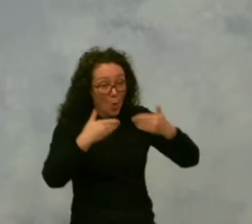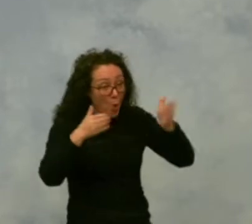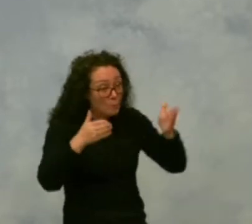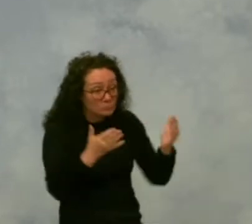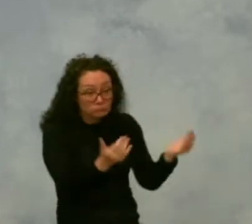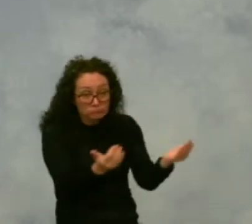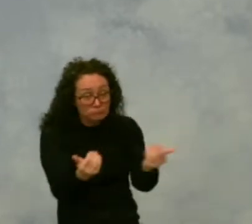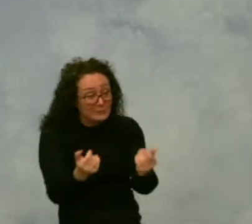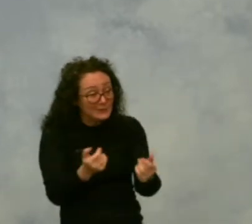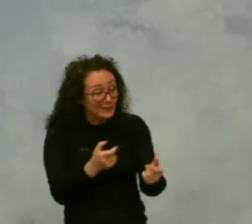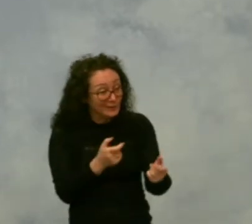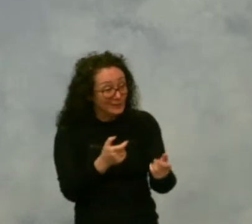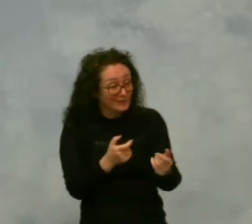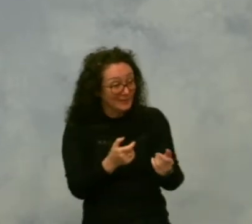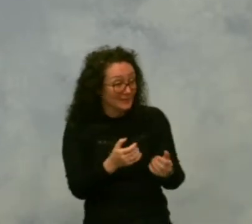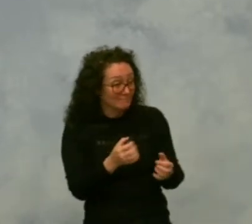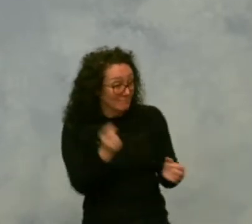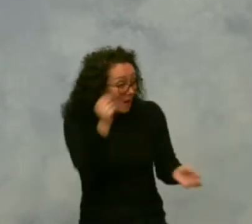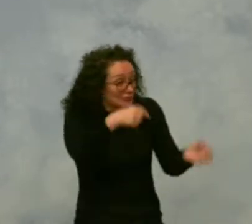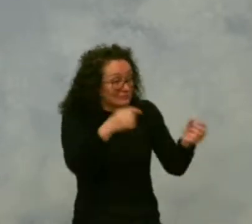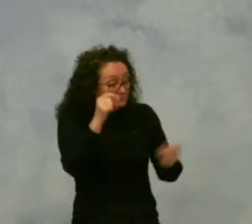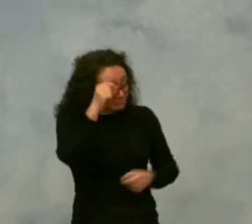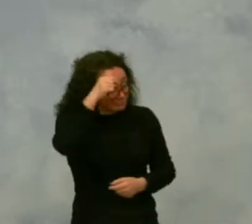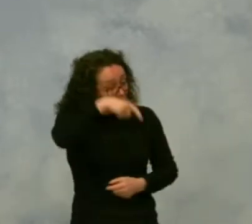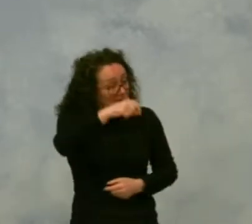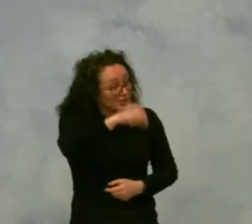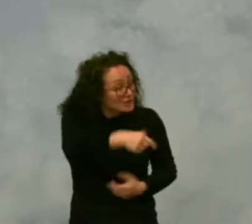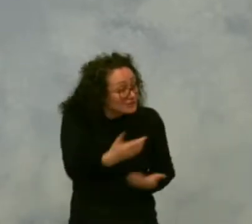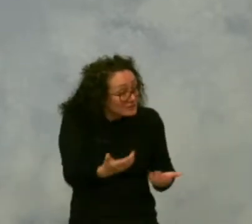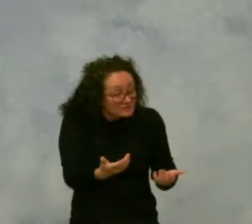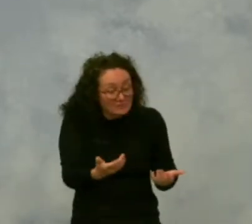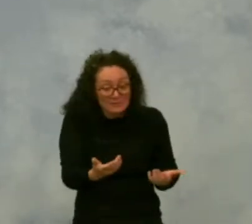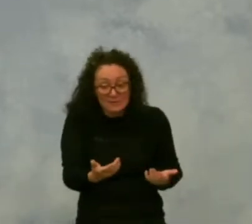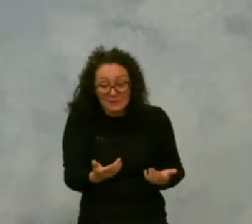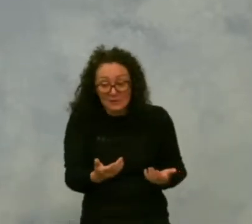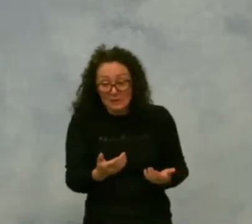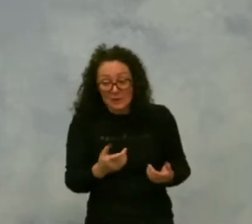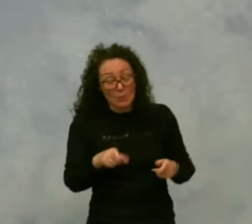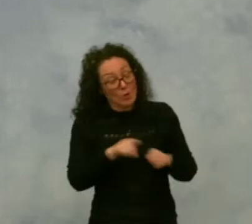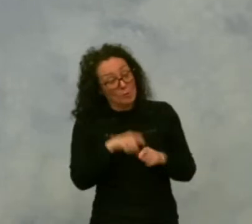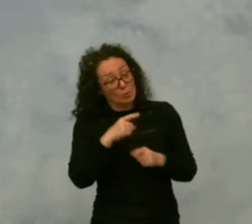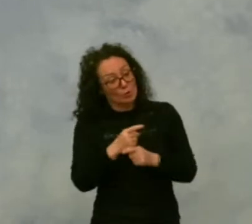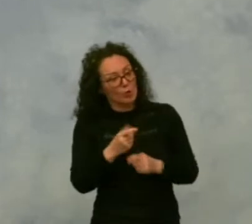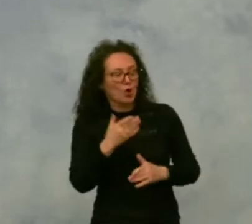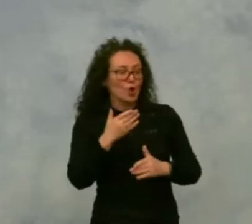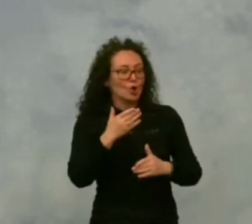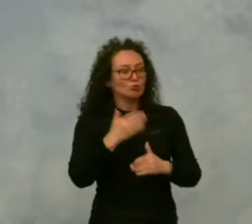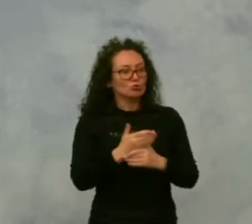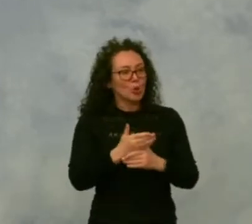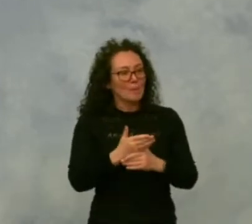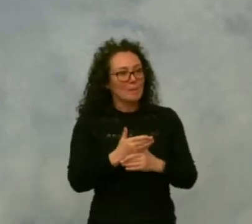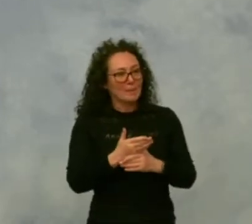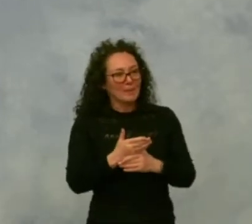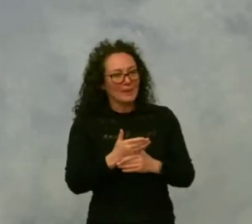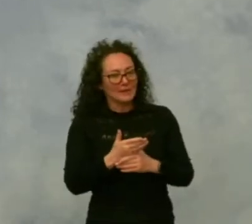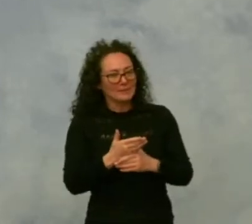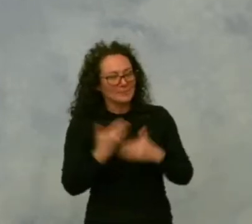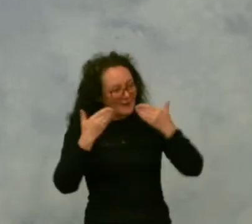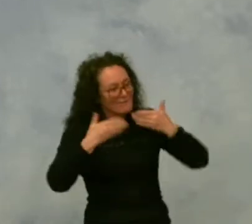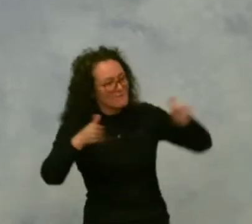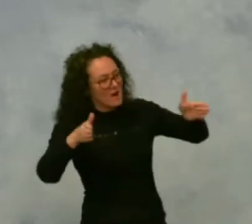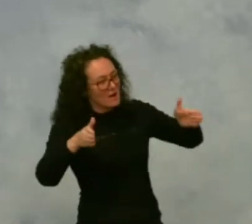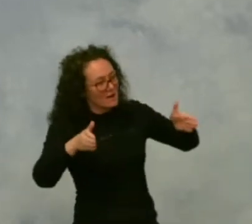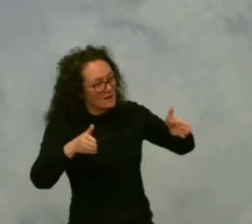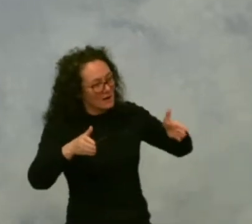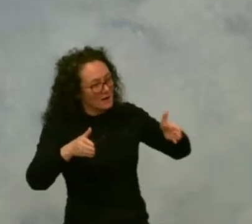anywhere else. But actually, I touched earlier on the job fairs and the point that you make about individuals telling a story about how